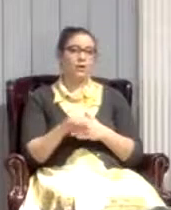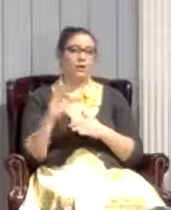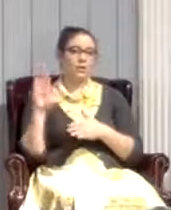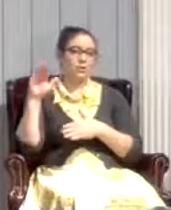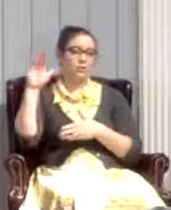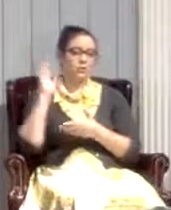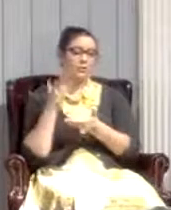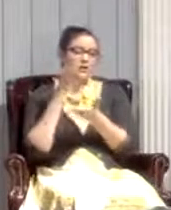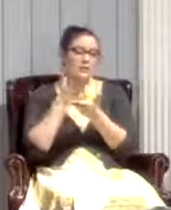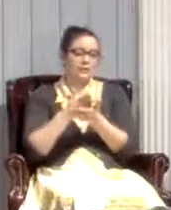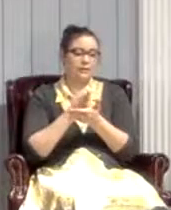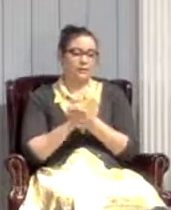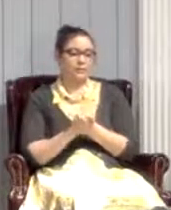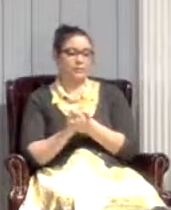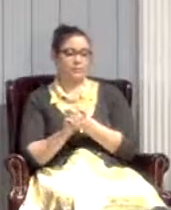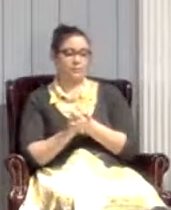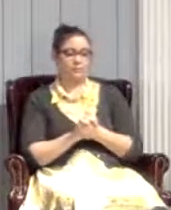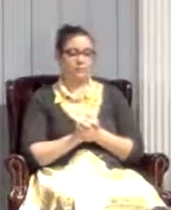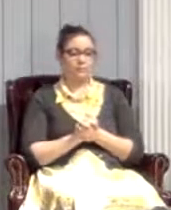I'm gonna revenge this